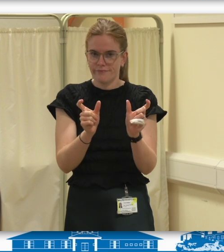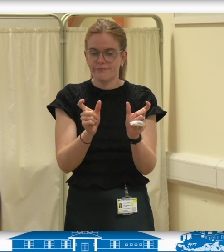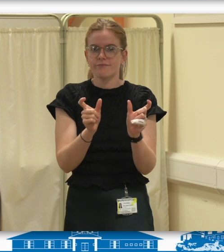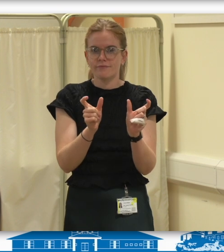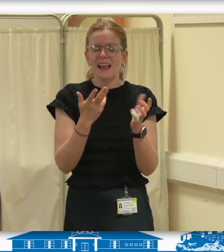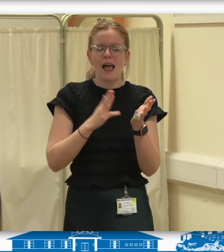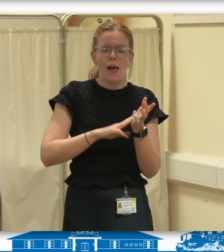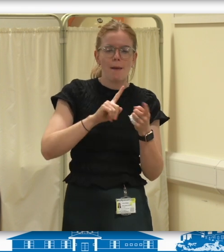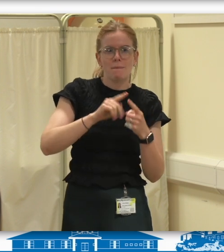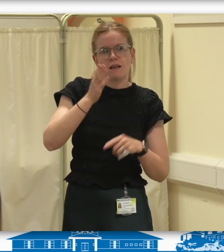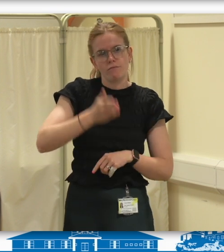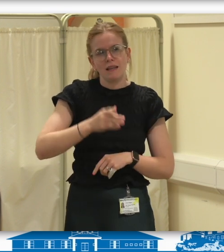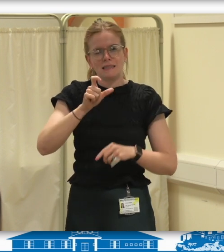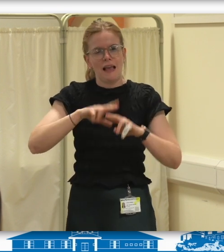known as